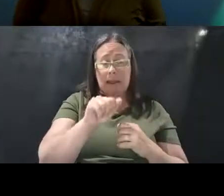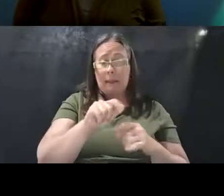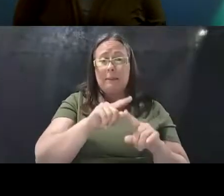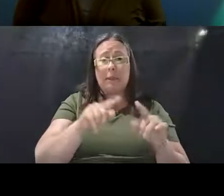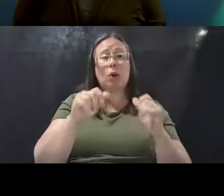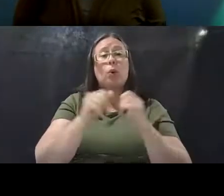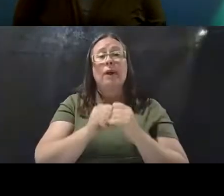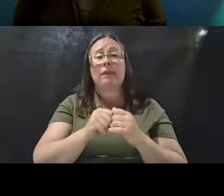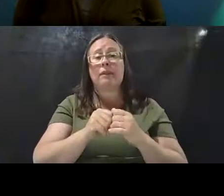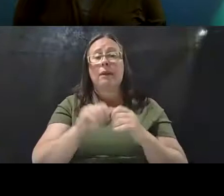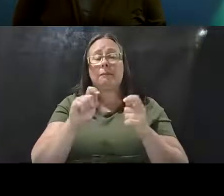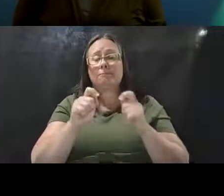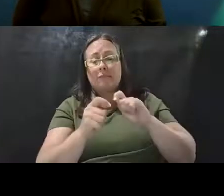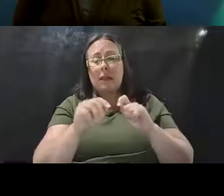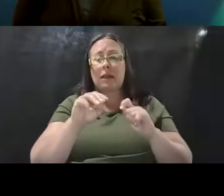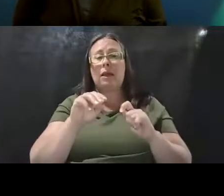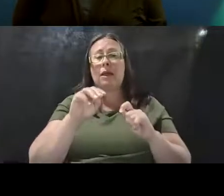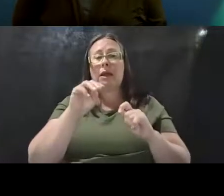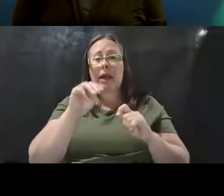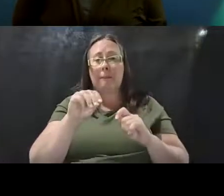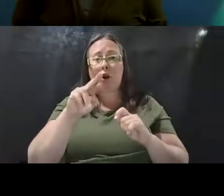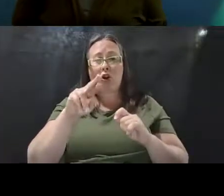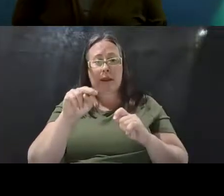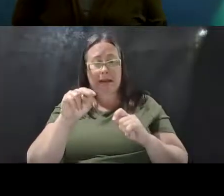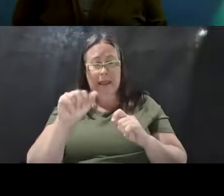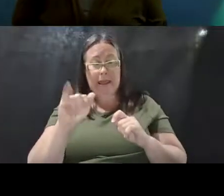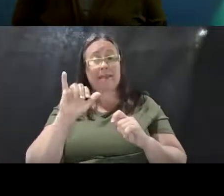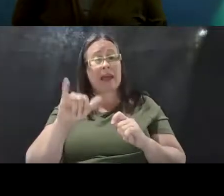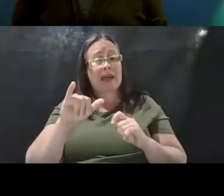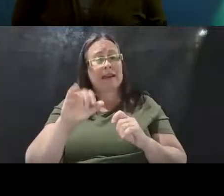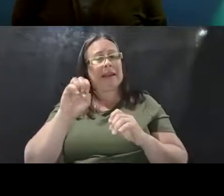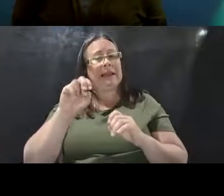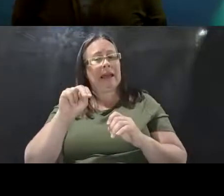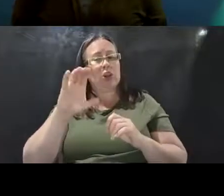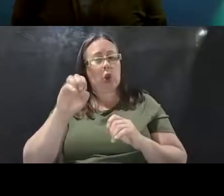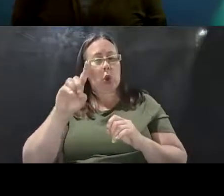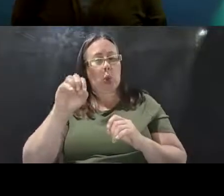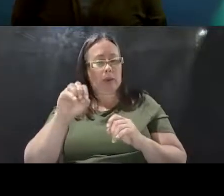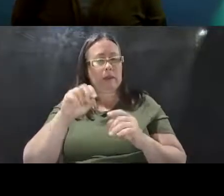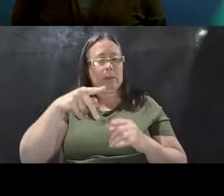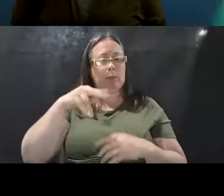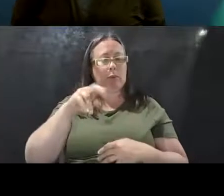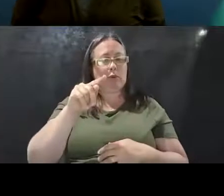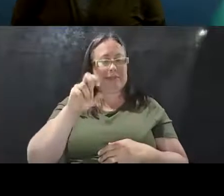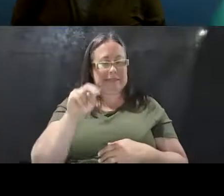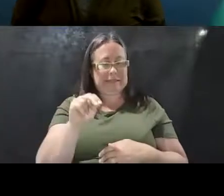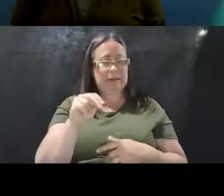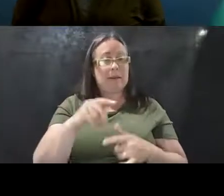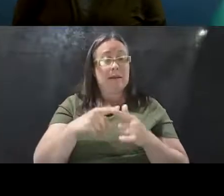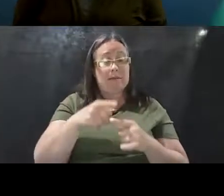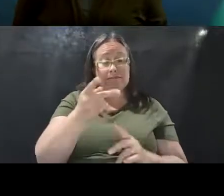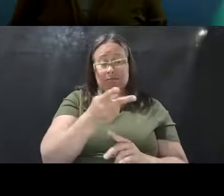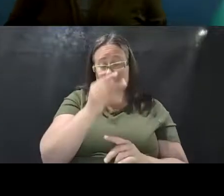messenger RNA that actually encodes the proteins. And in this case, they came up with